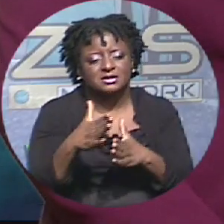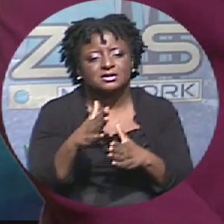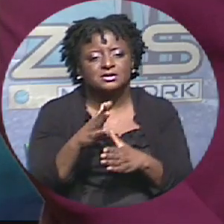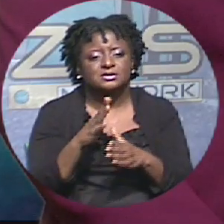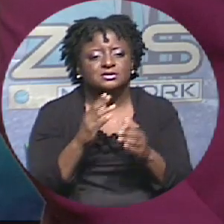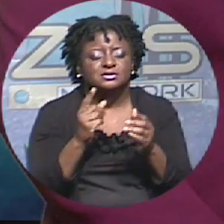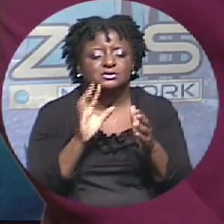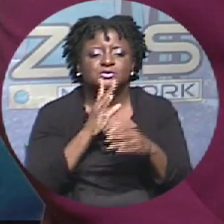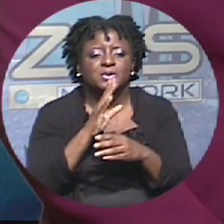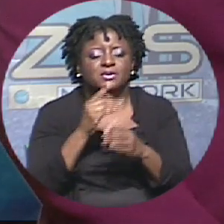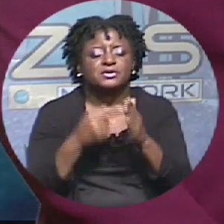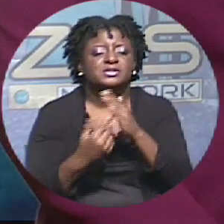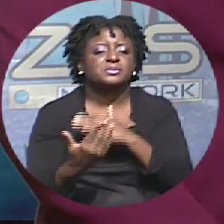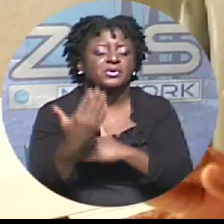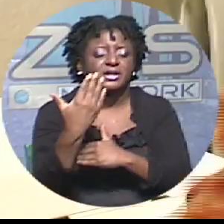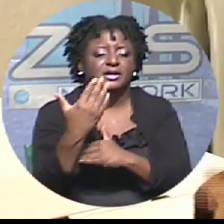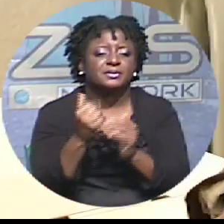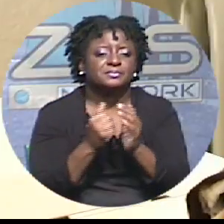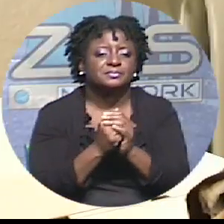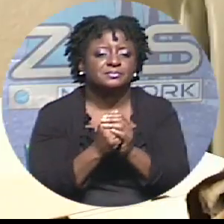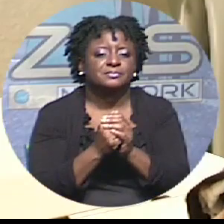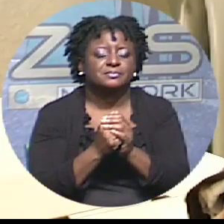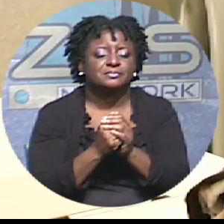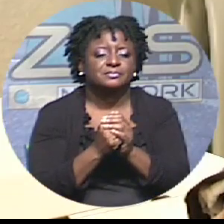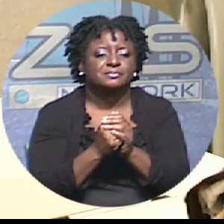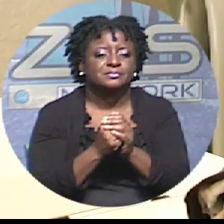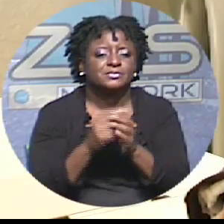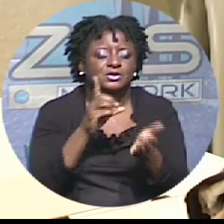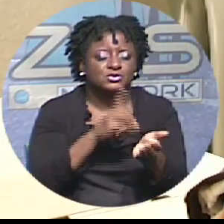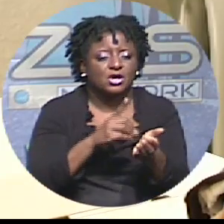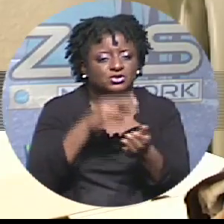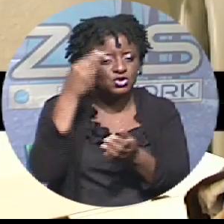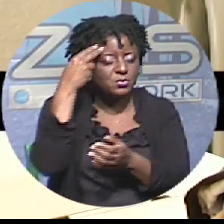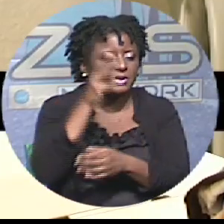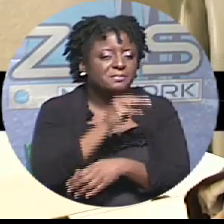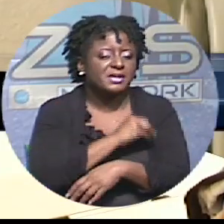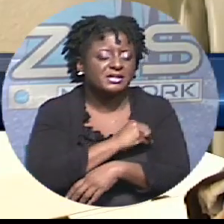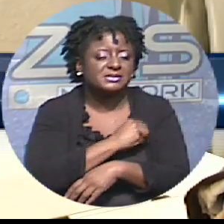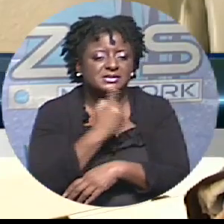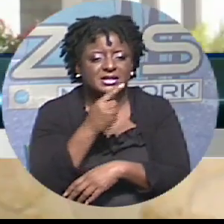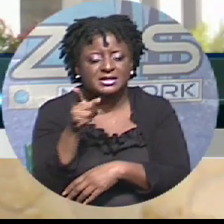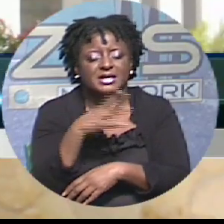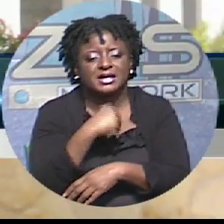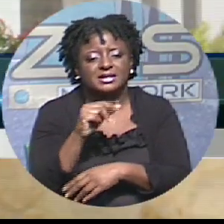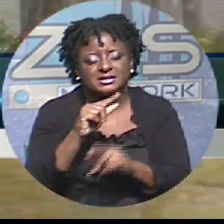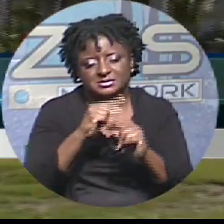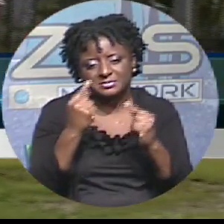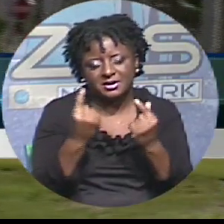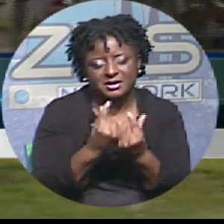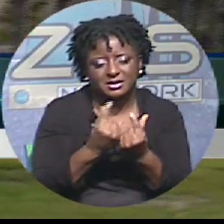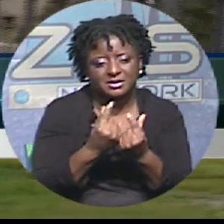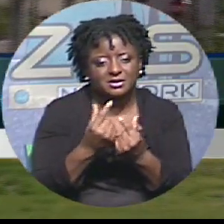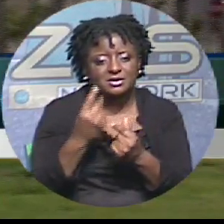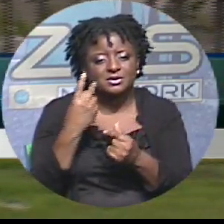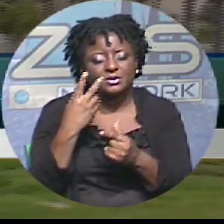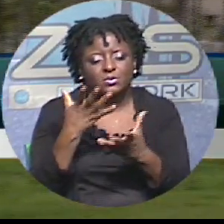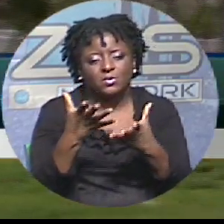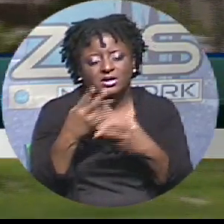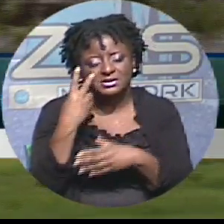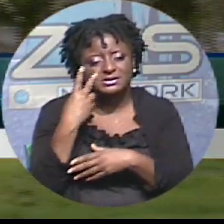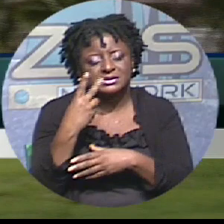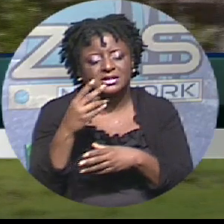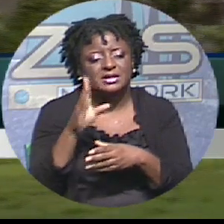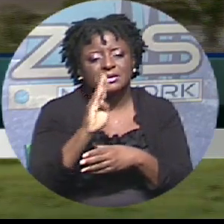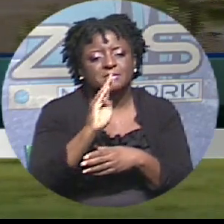Cleopatra Murphy this morning. Free National Movement leader Dr. Hubert Minnis says he and his party would like nothing more than to see the Bahama